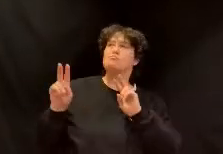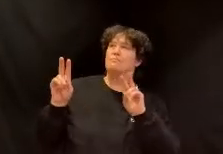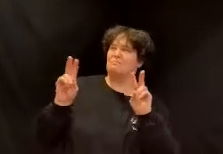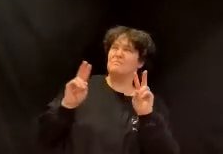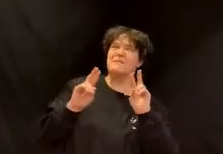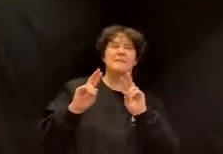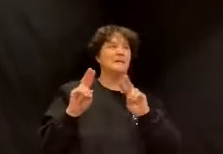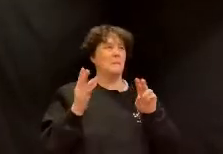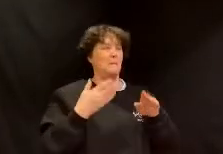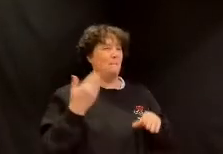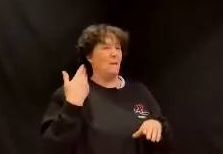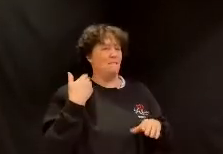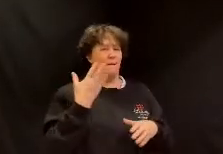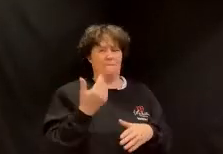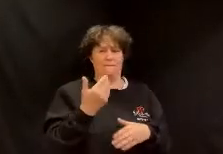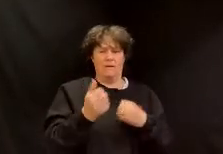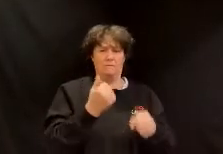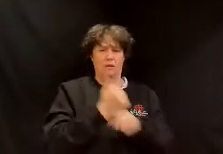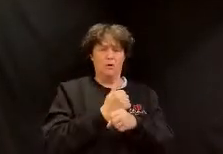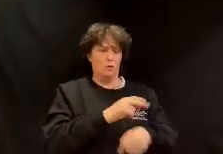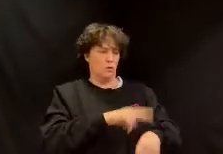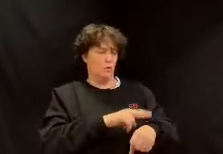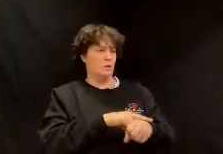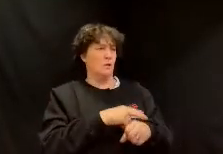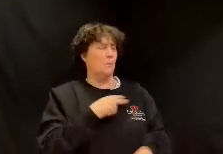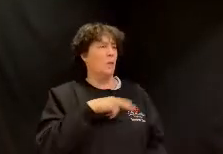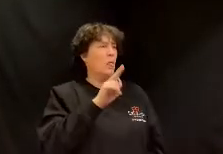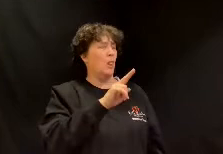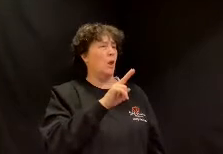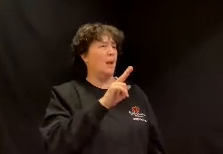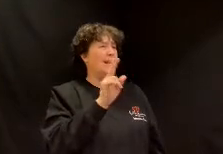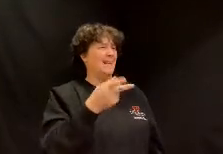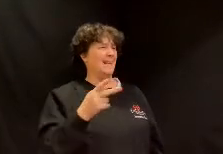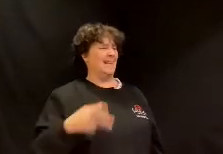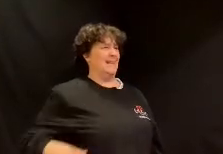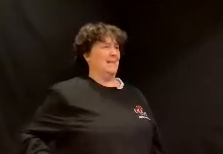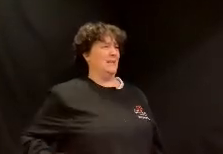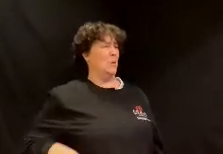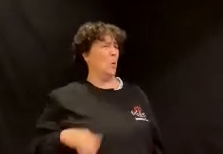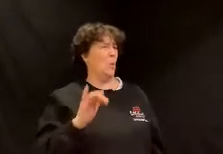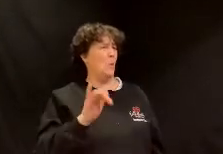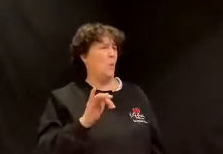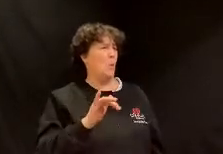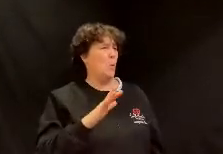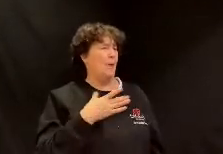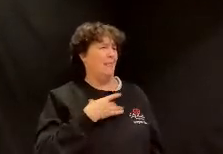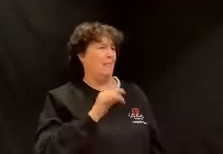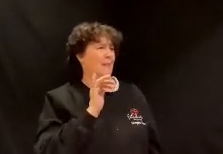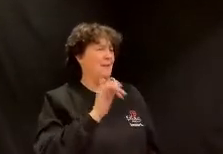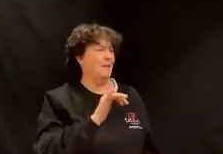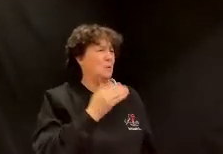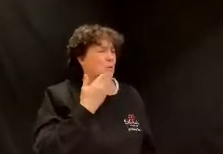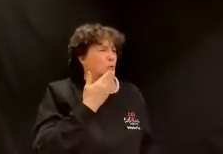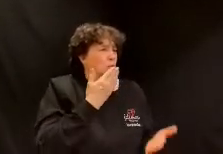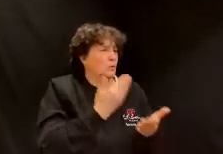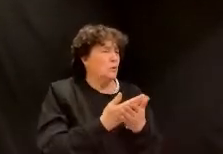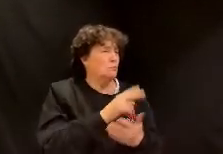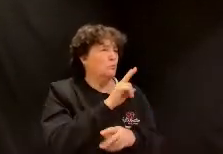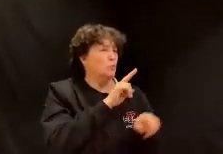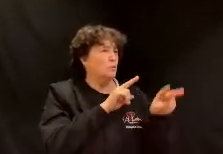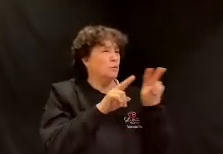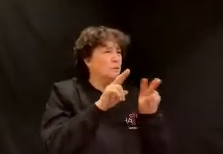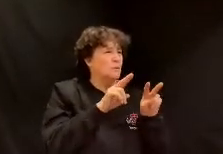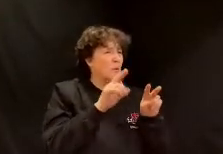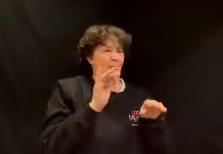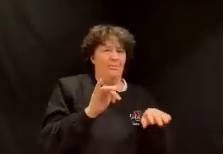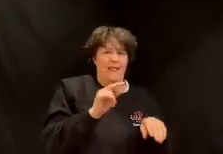at the filtration system of the kidneys. That was interesting. I started laughing. I think, man, that was good. That's